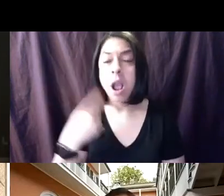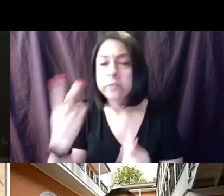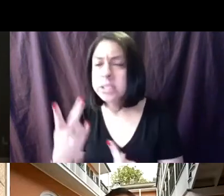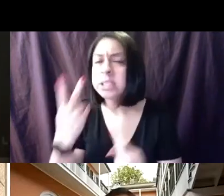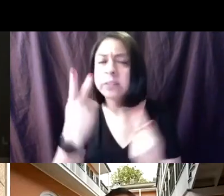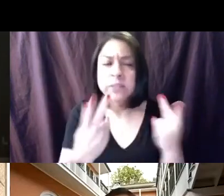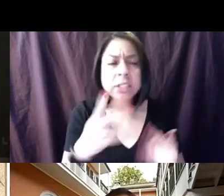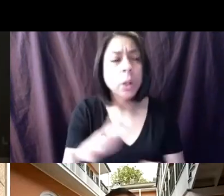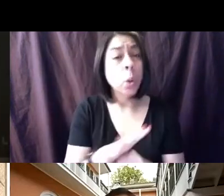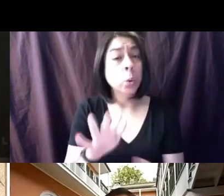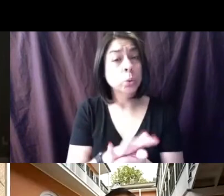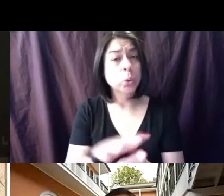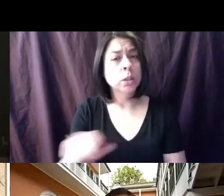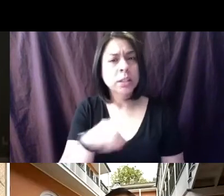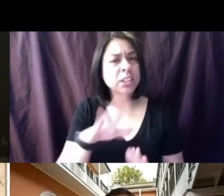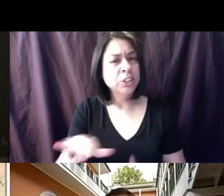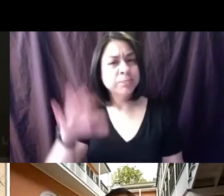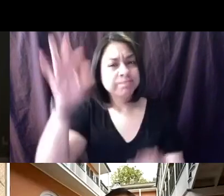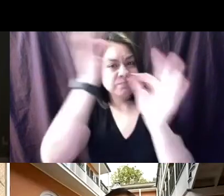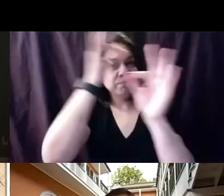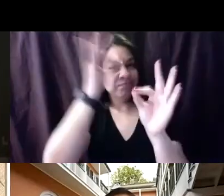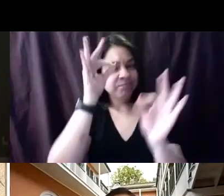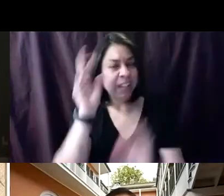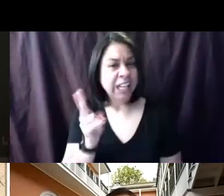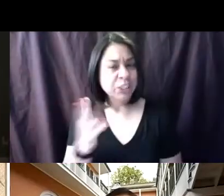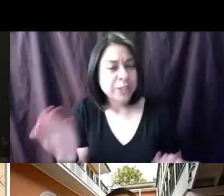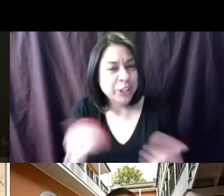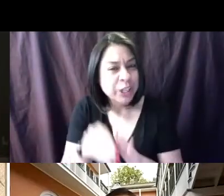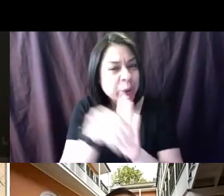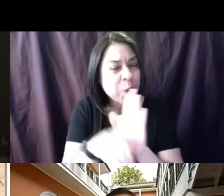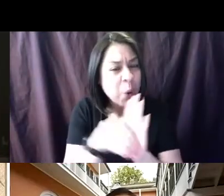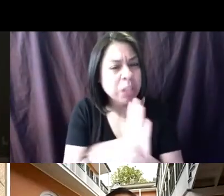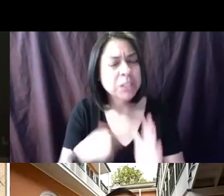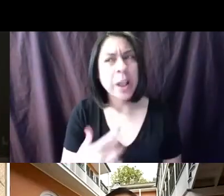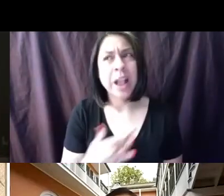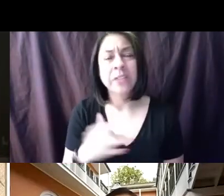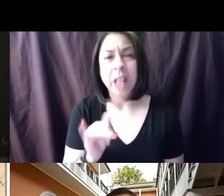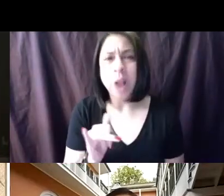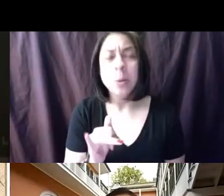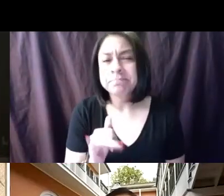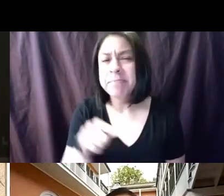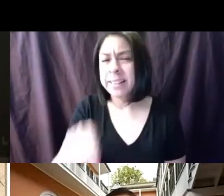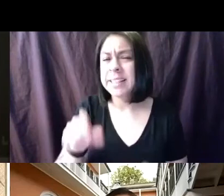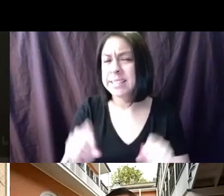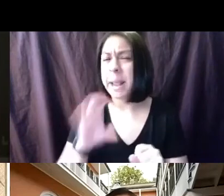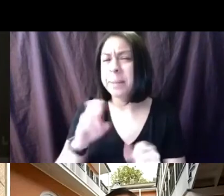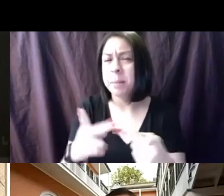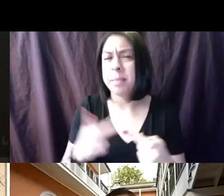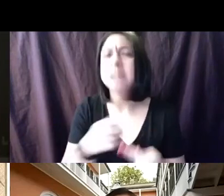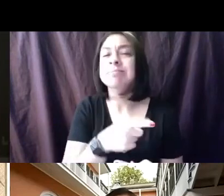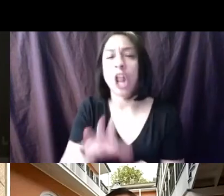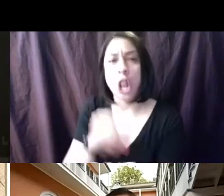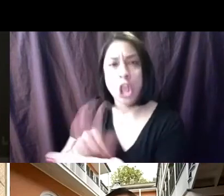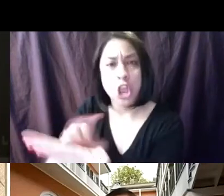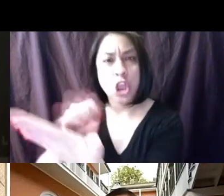our children don't know the history that happened right here in New Orleans. And I felt like this could be the place that they could learn that.